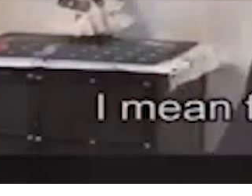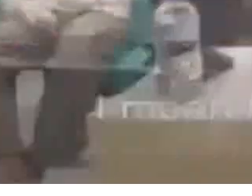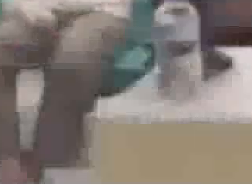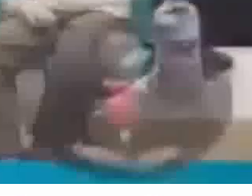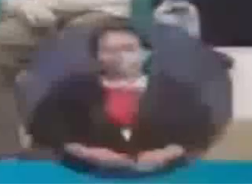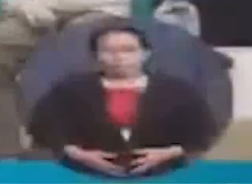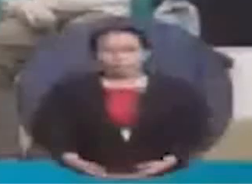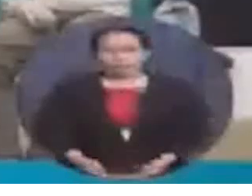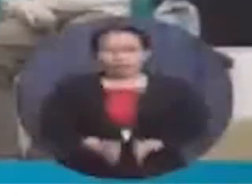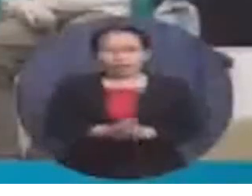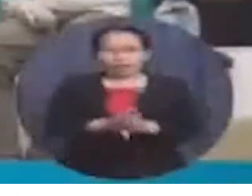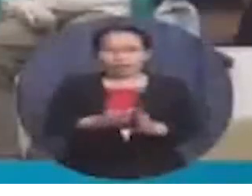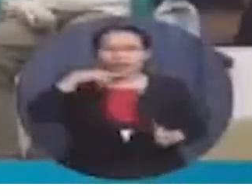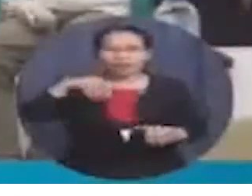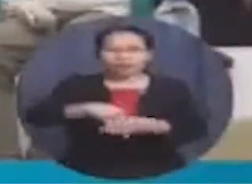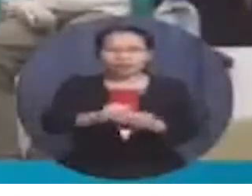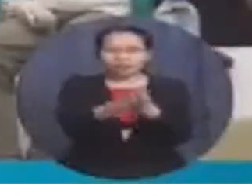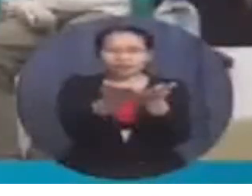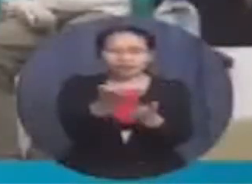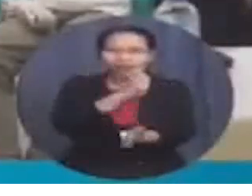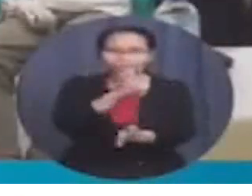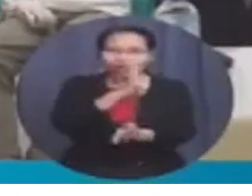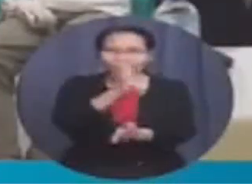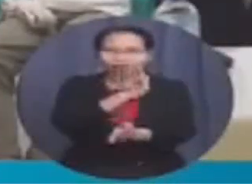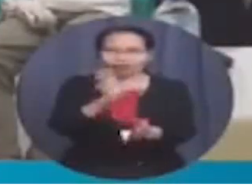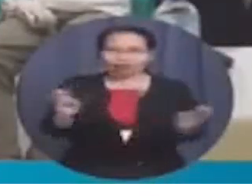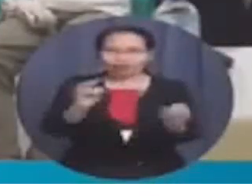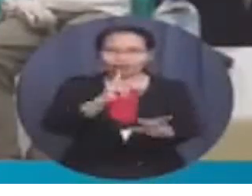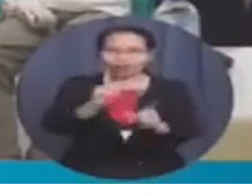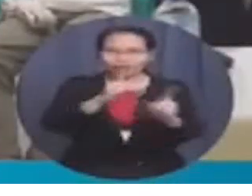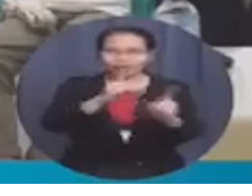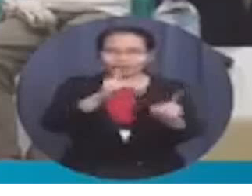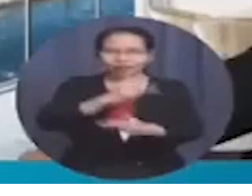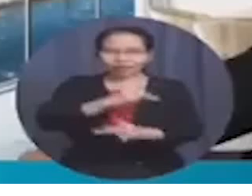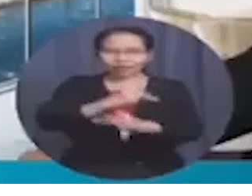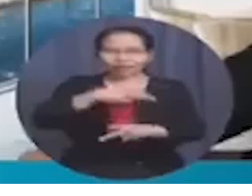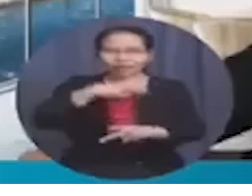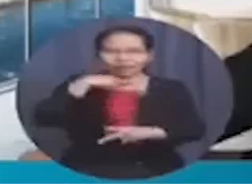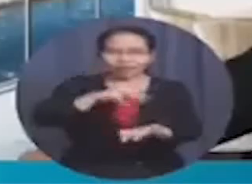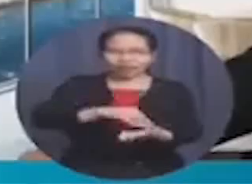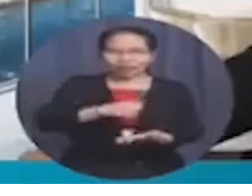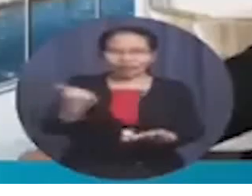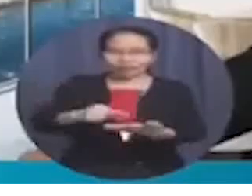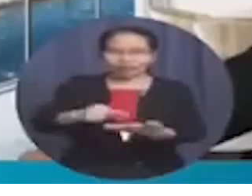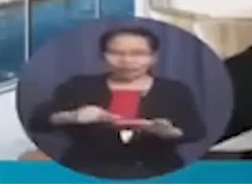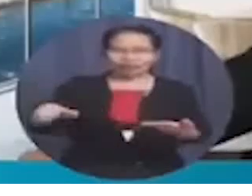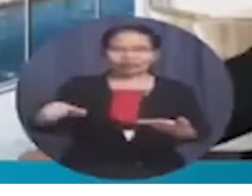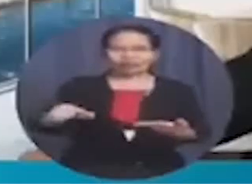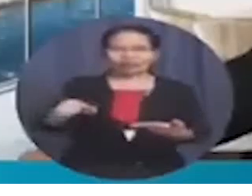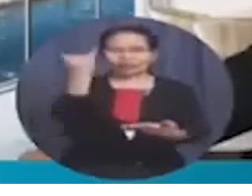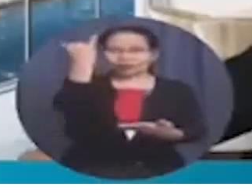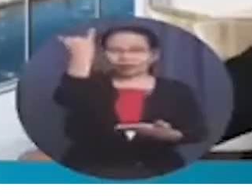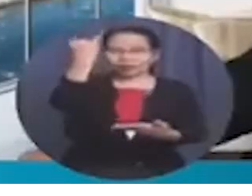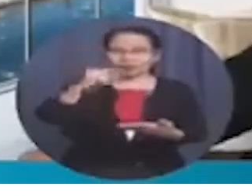yan, daldal lang ng daldal, wala naman sinasabing talata eh. Imagine, the creator of every atom, every material